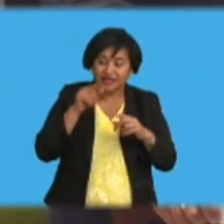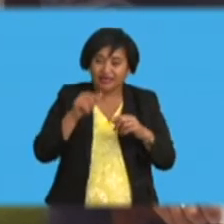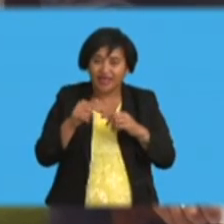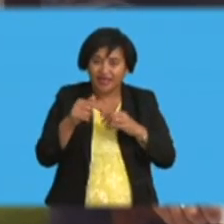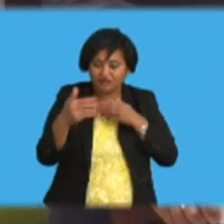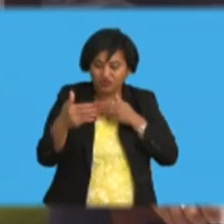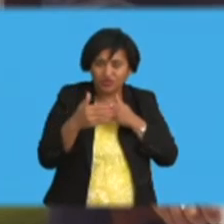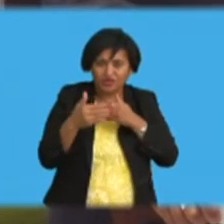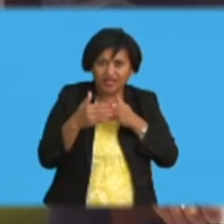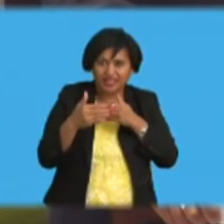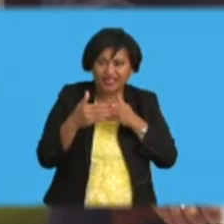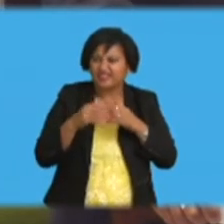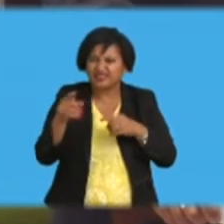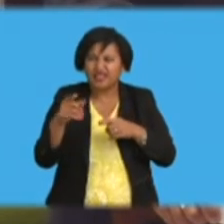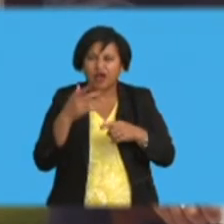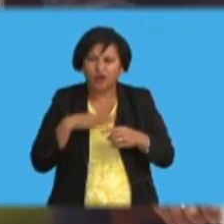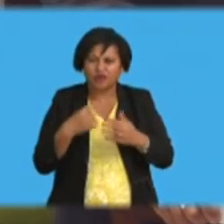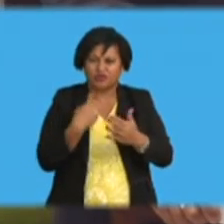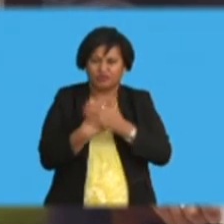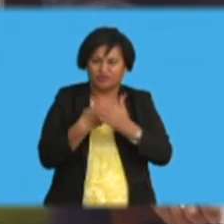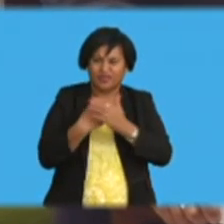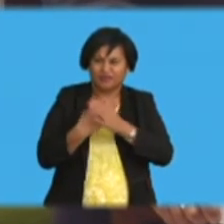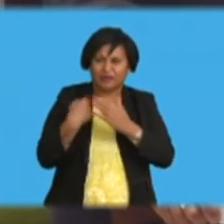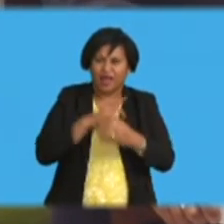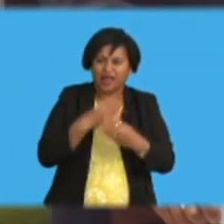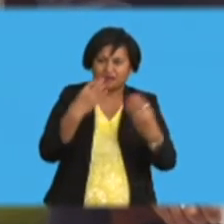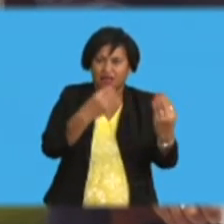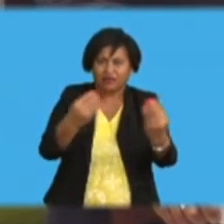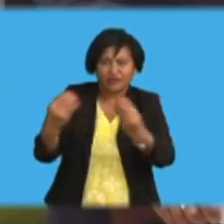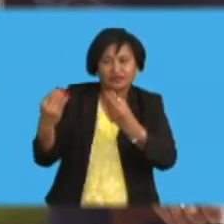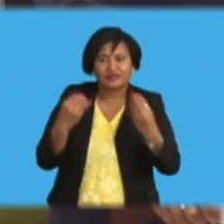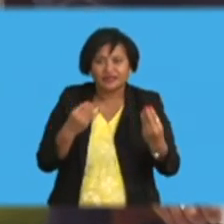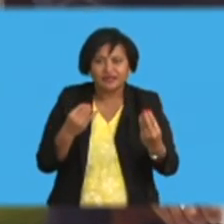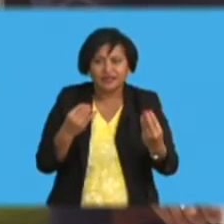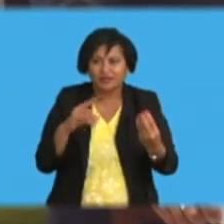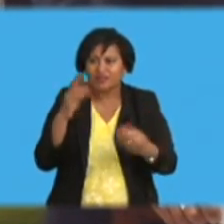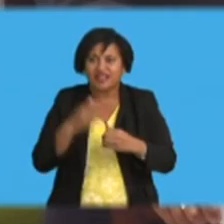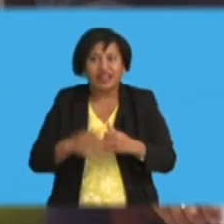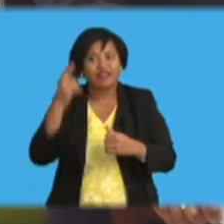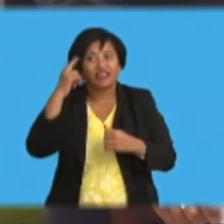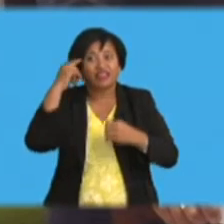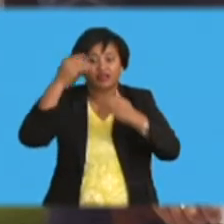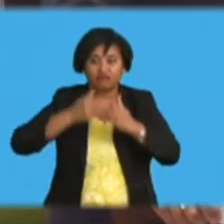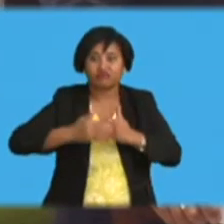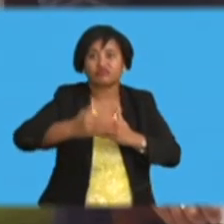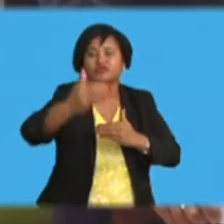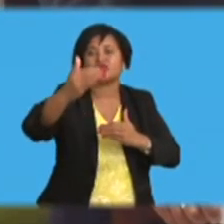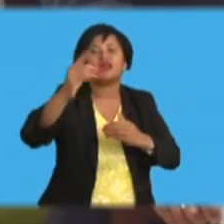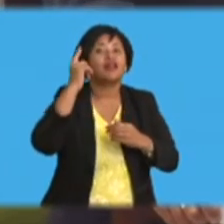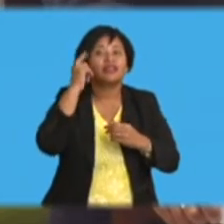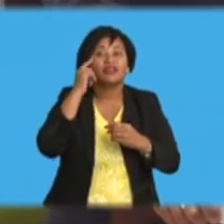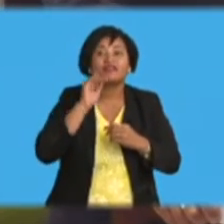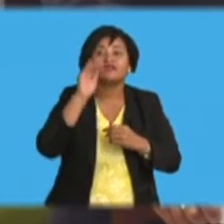short-term political point scoring, they kept on harping on about it, not taking a long-term view. We took a long-term